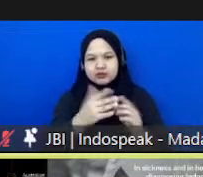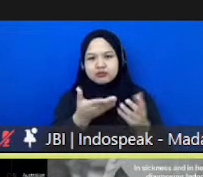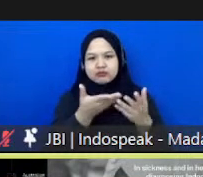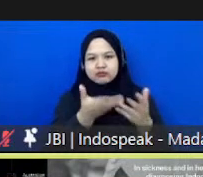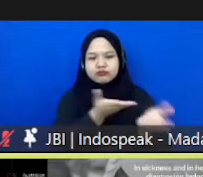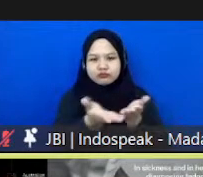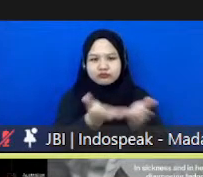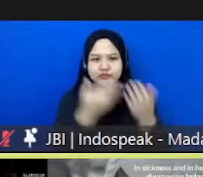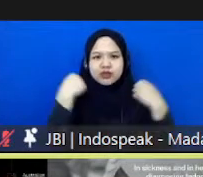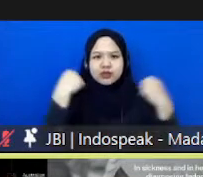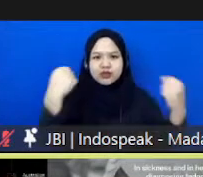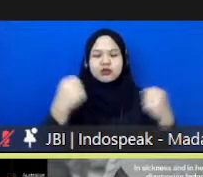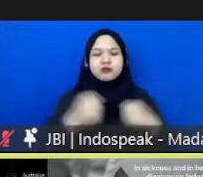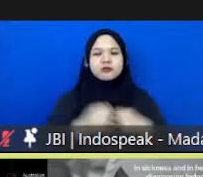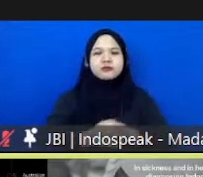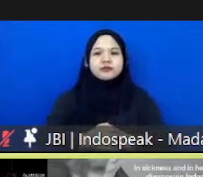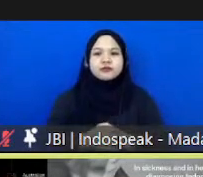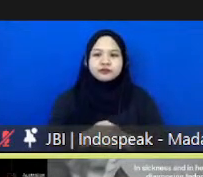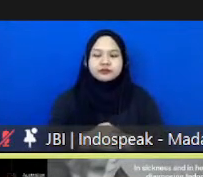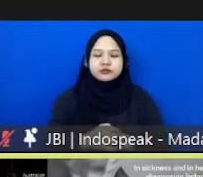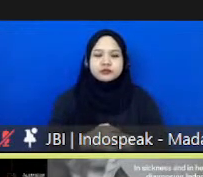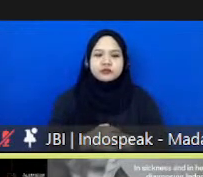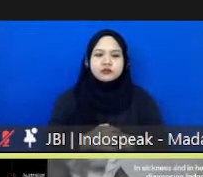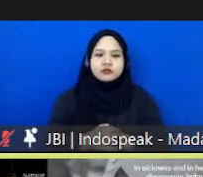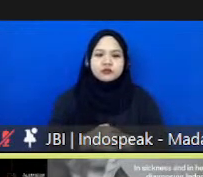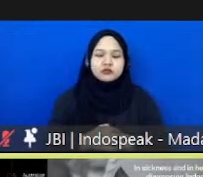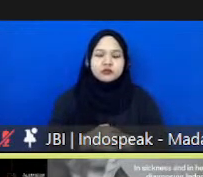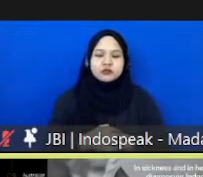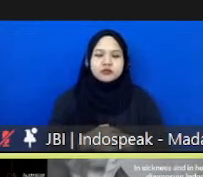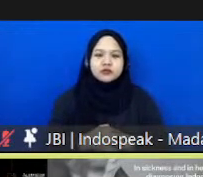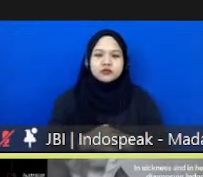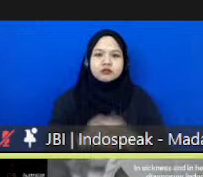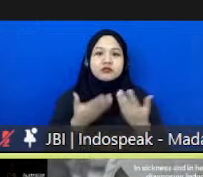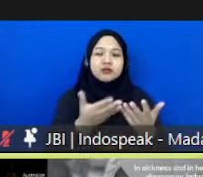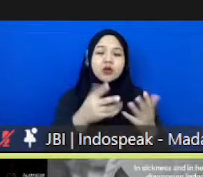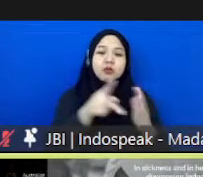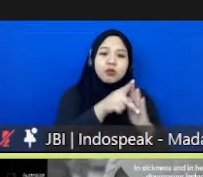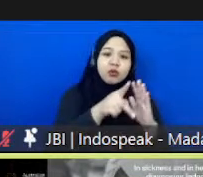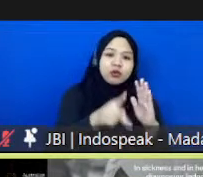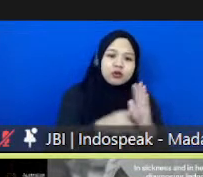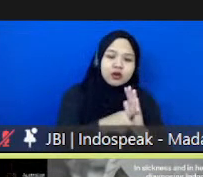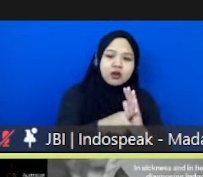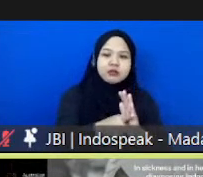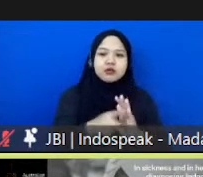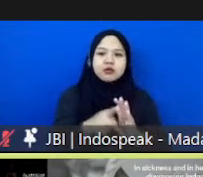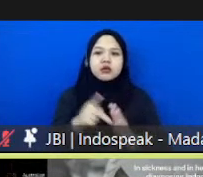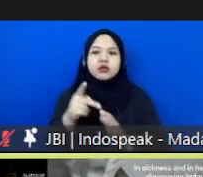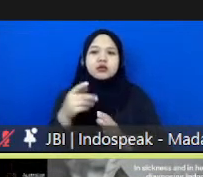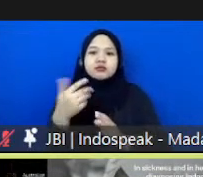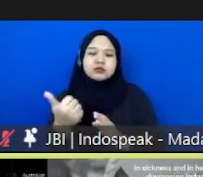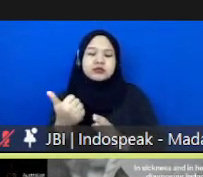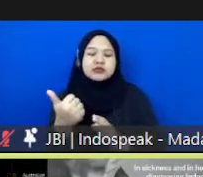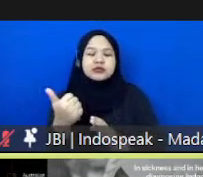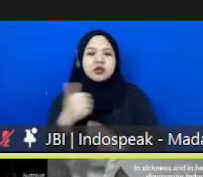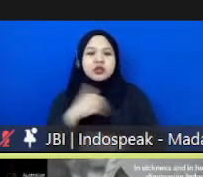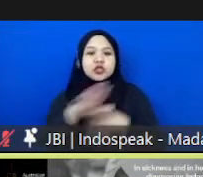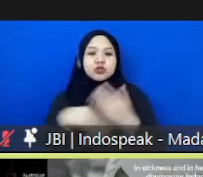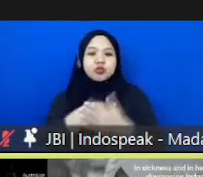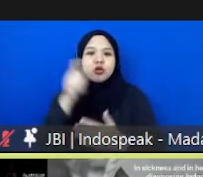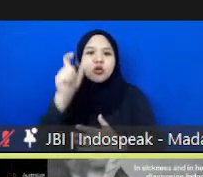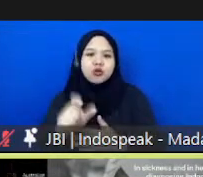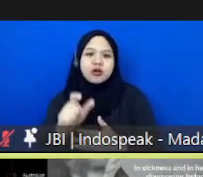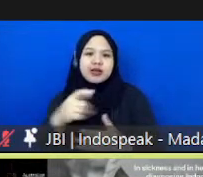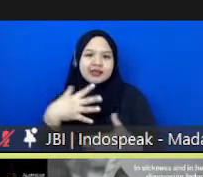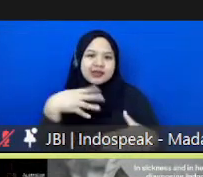be thoughtful on providing public programs to be inclusive and accessible for all people with disabilities.